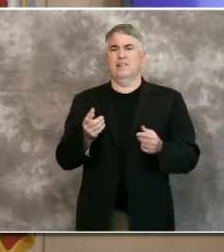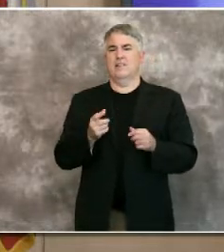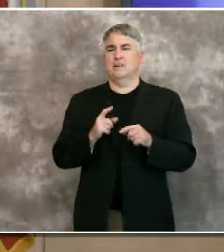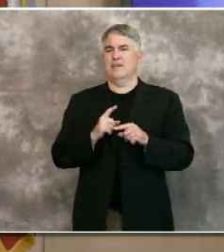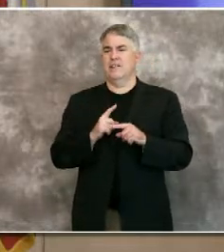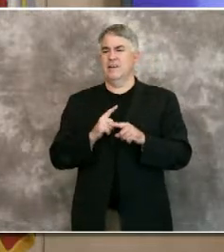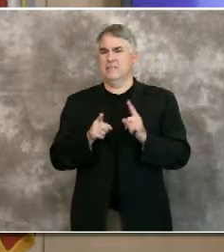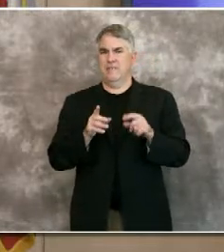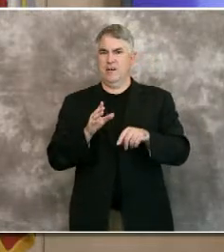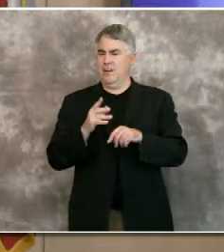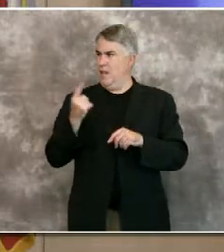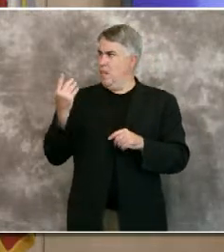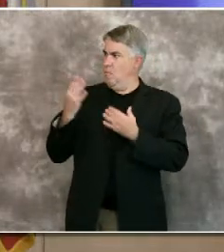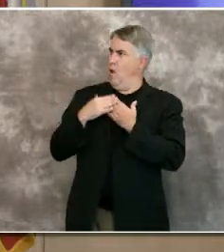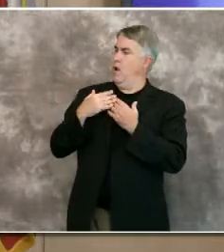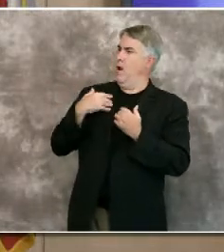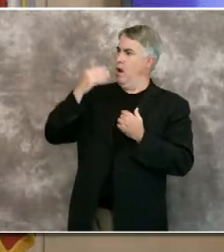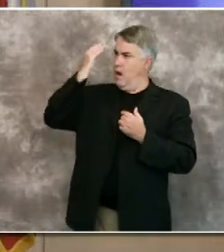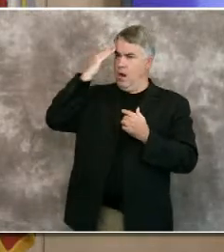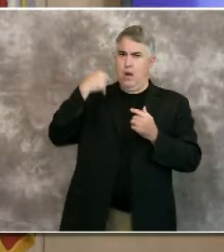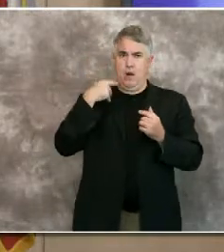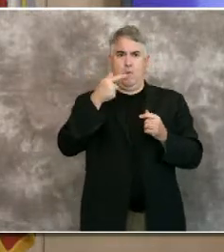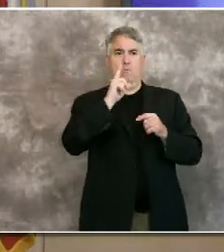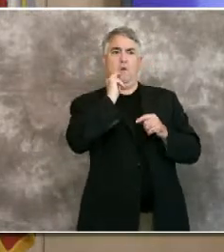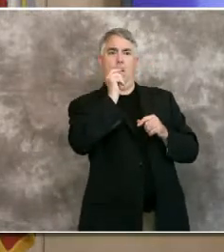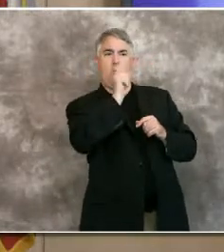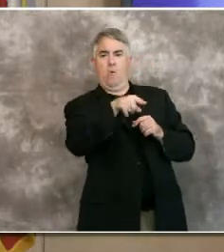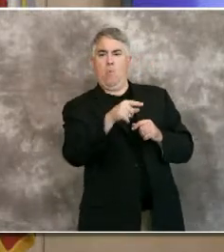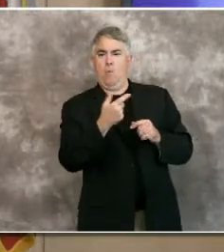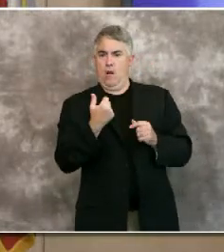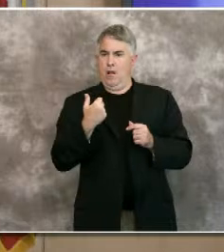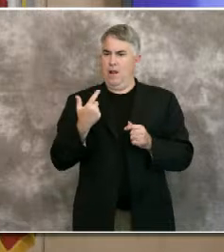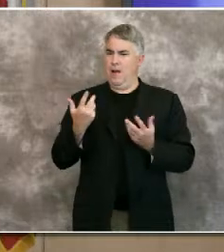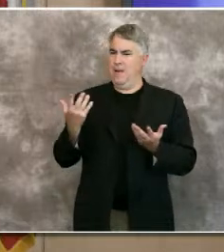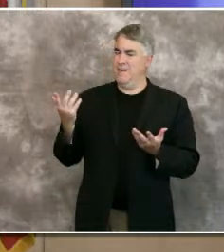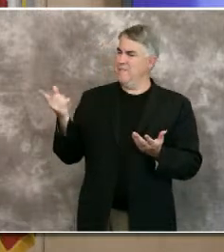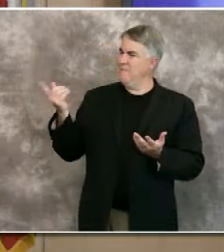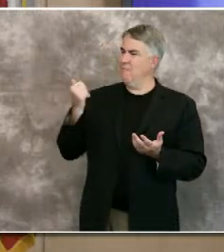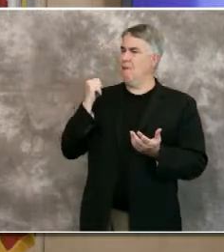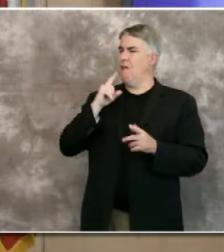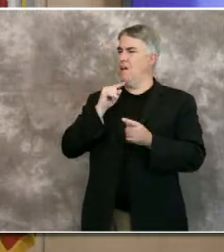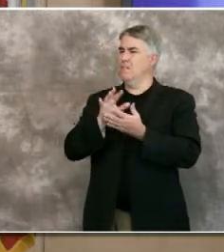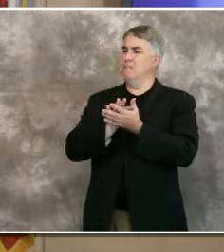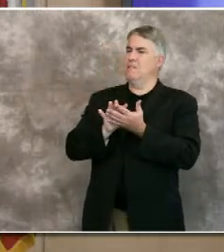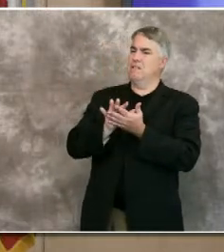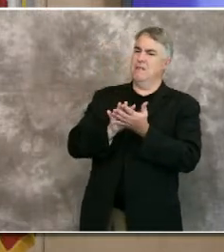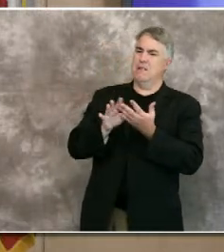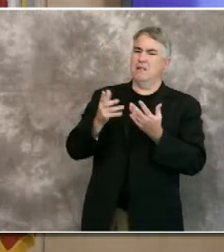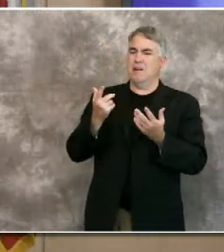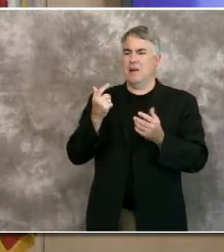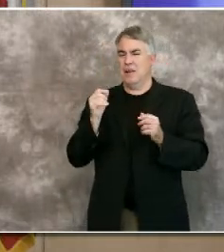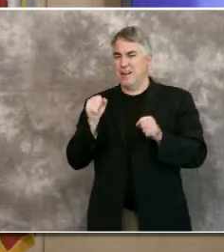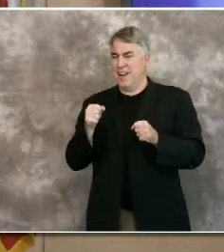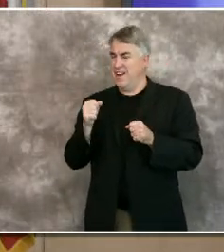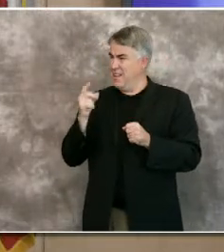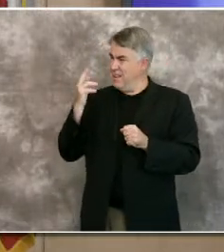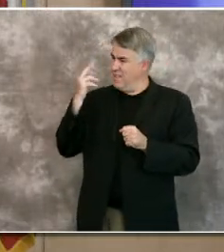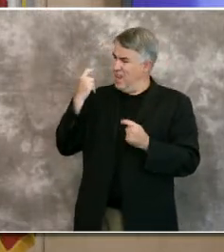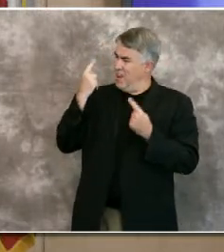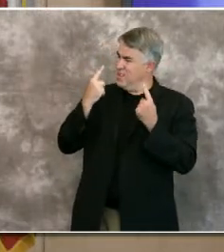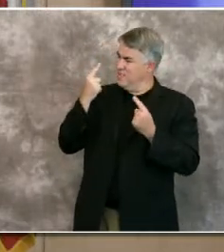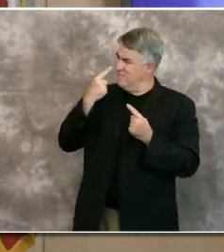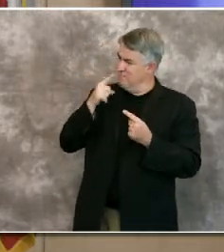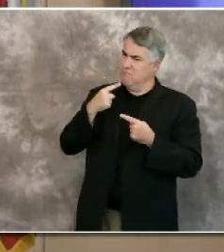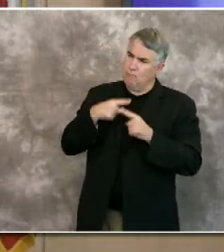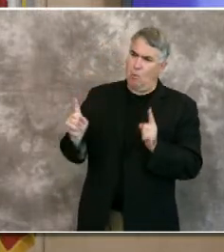be made public. You've given your answer, but I'm asking you to reconsider that because I think it